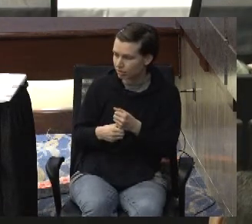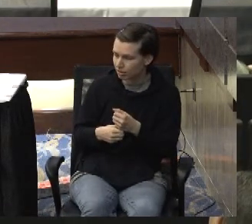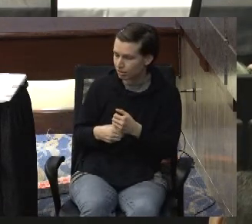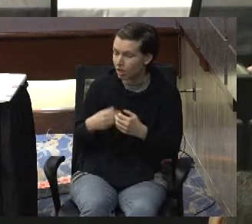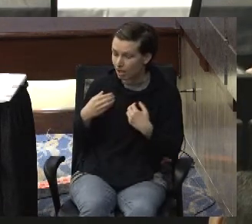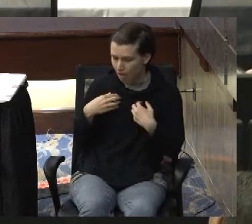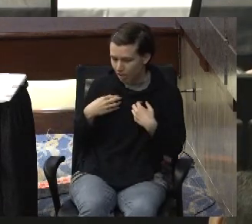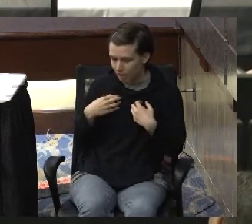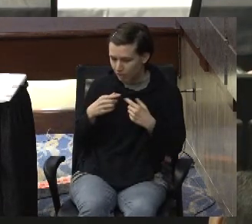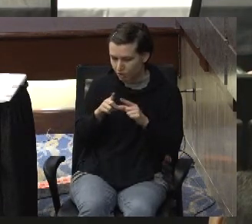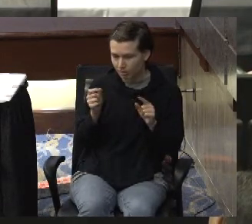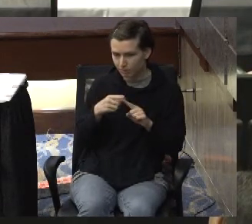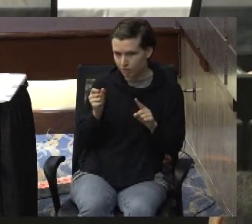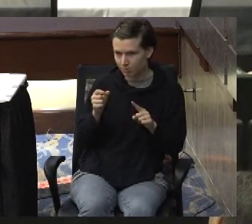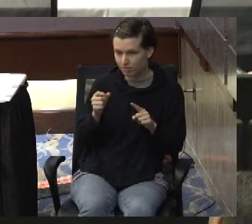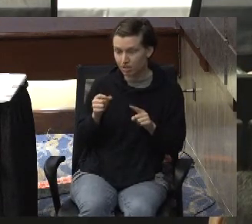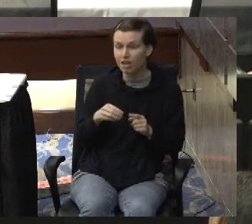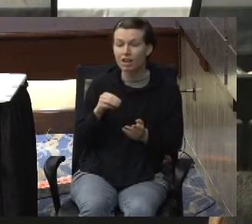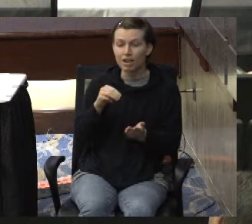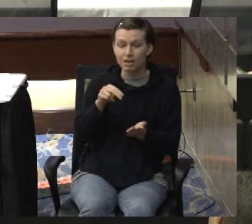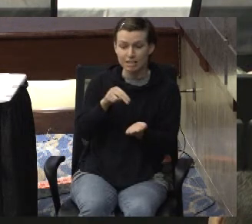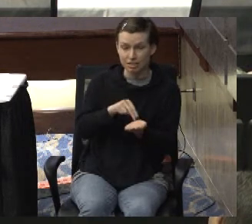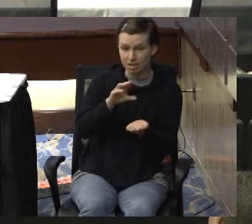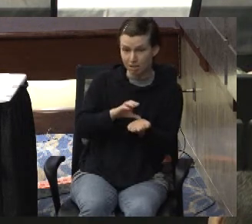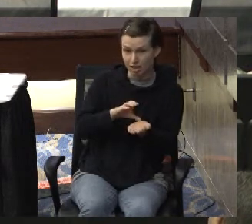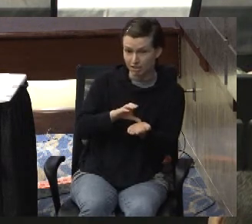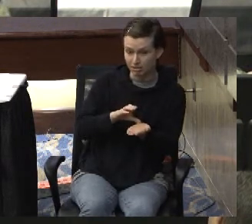a card from Dr. Northcutt.